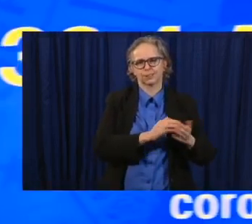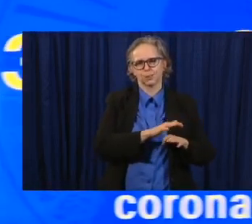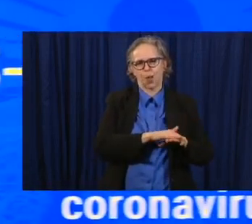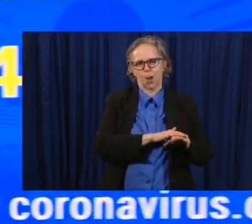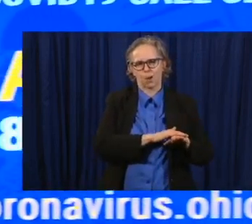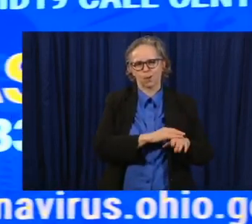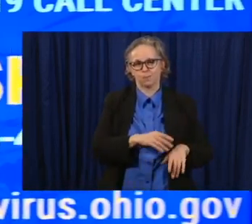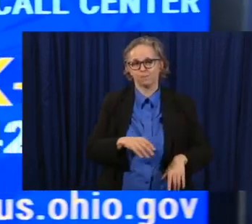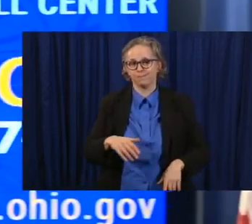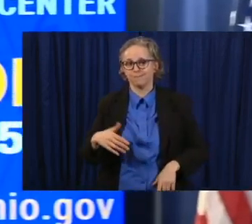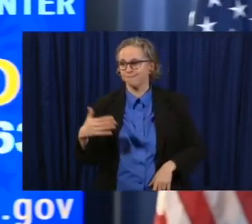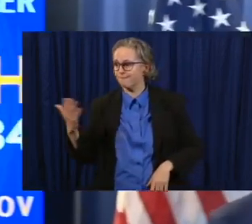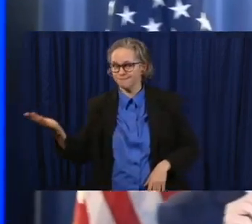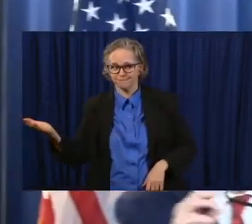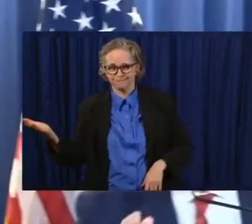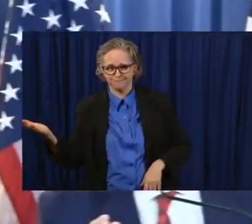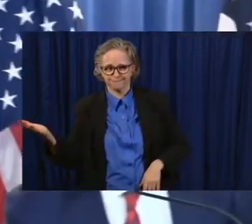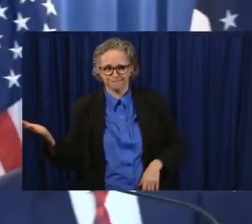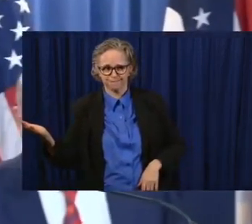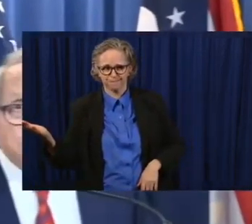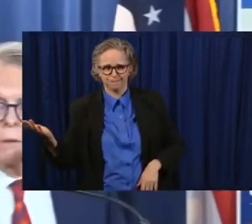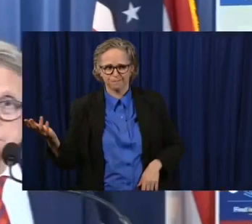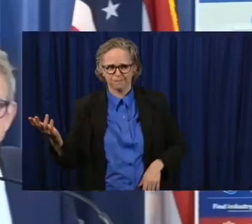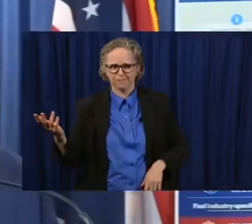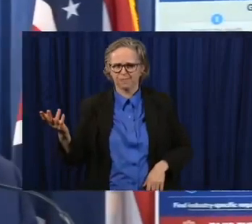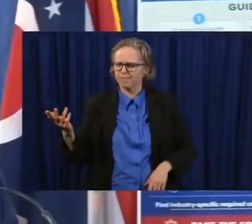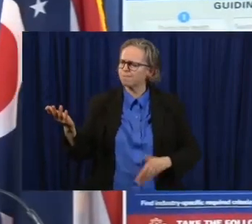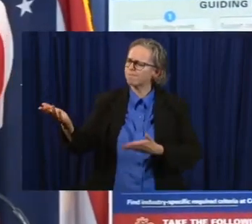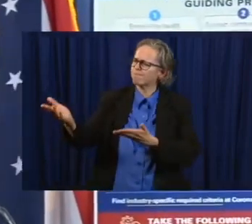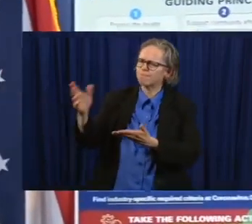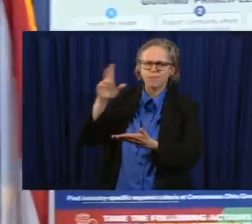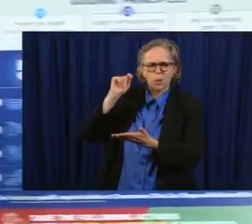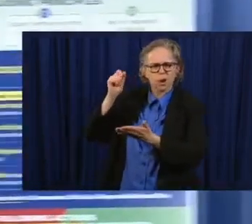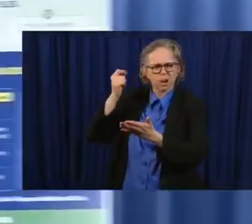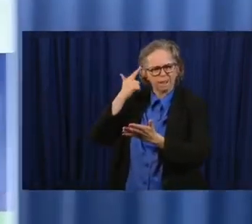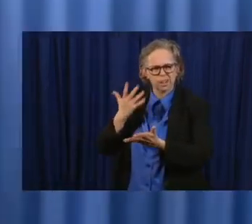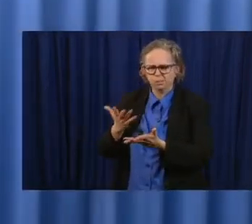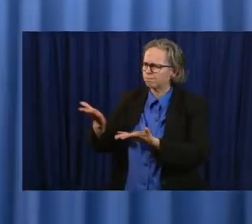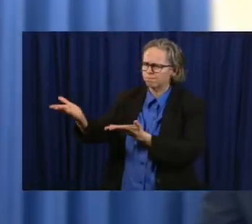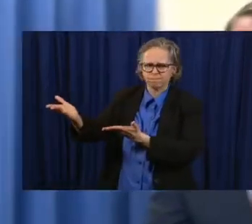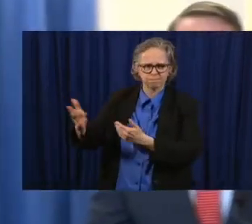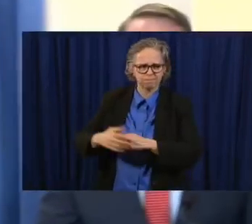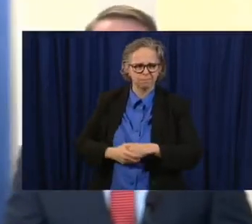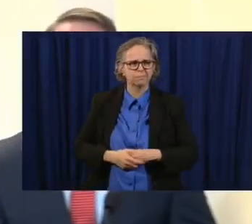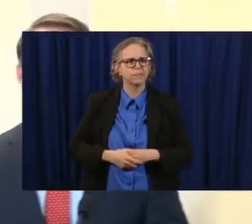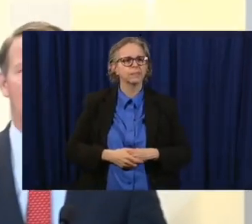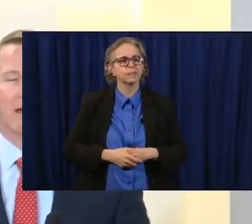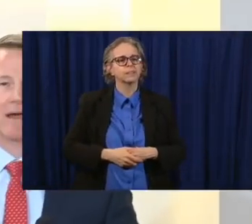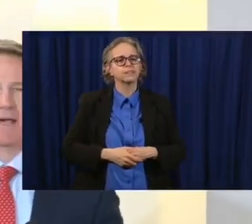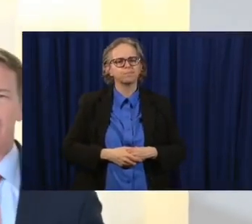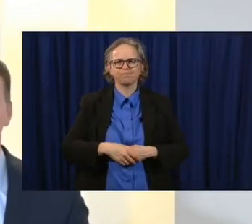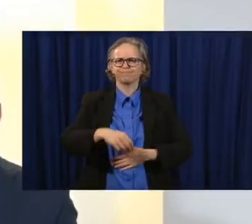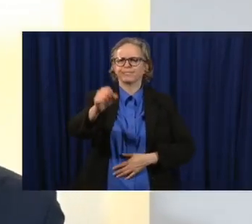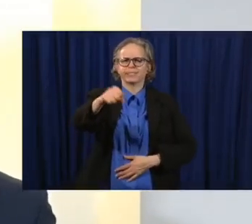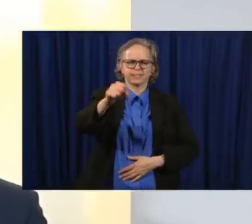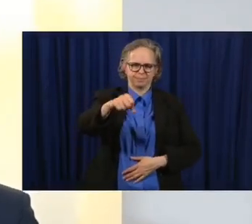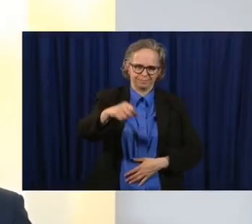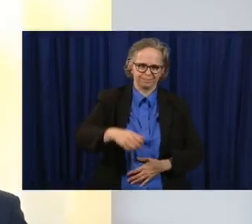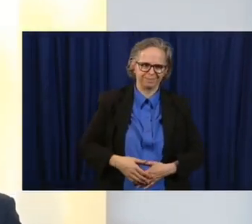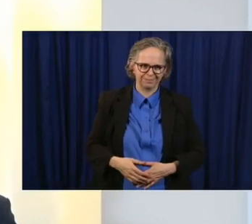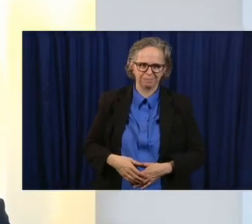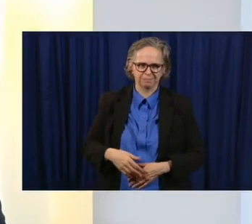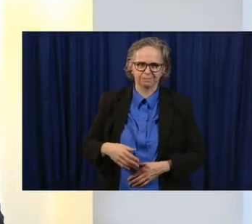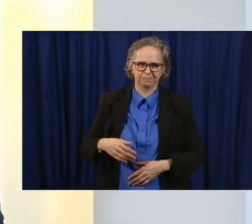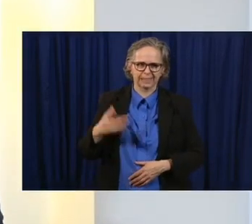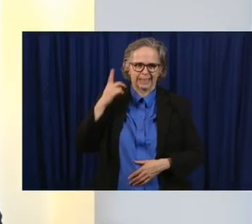the Lieutenant Governor on a different subject, John. Yeah, I know that I got a couple of texts here